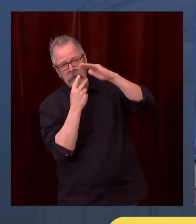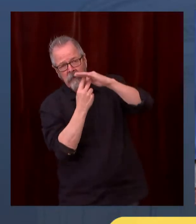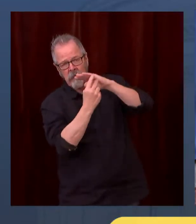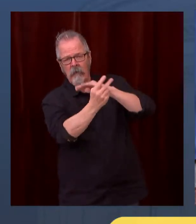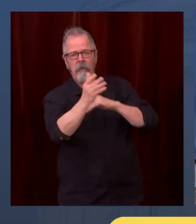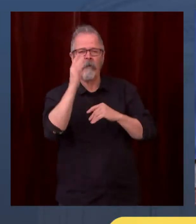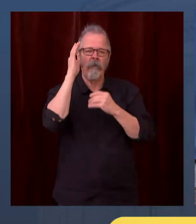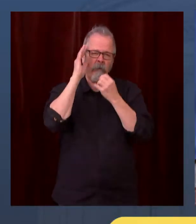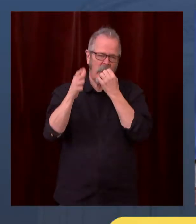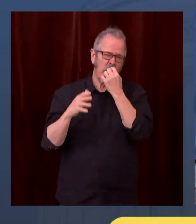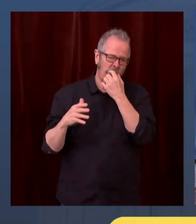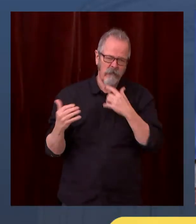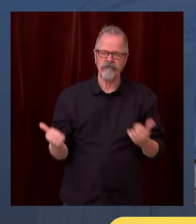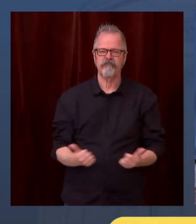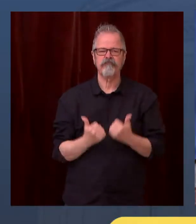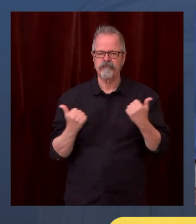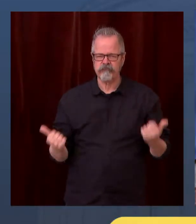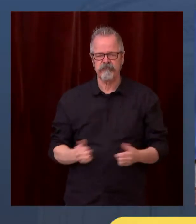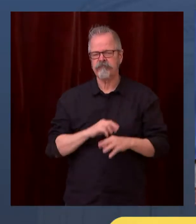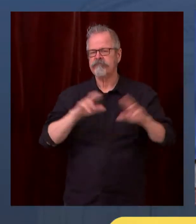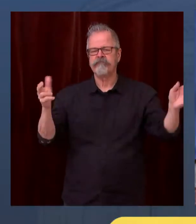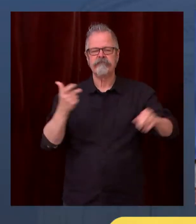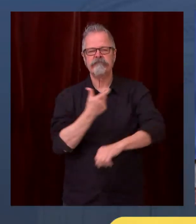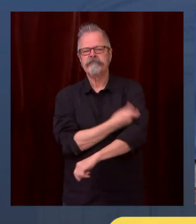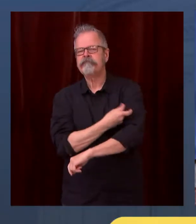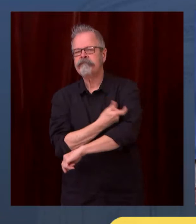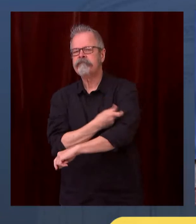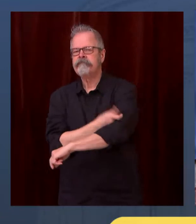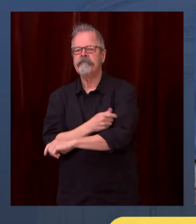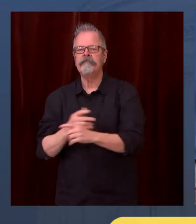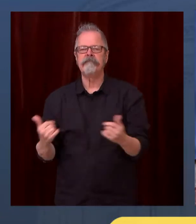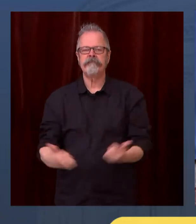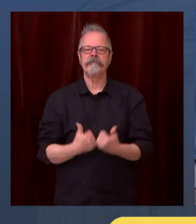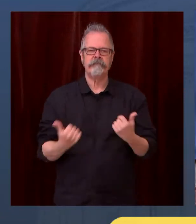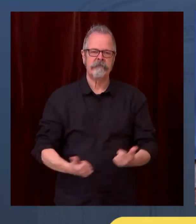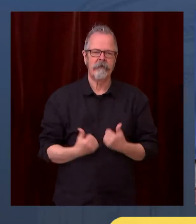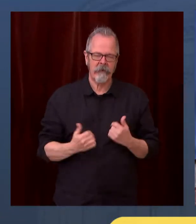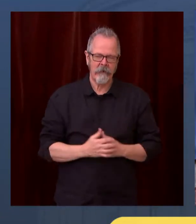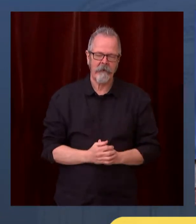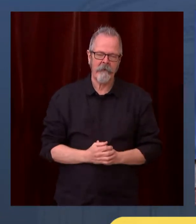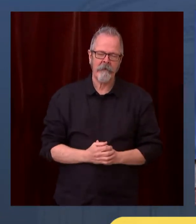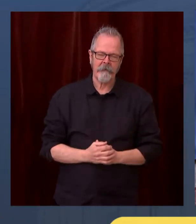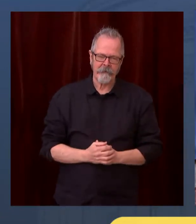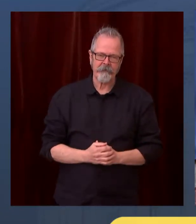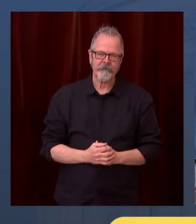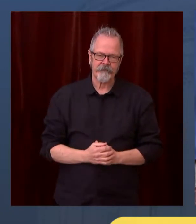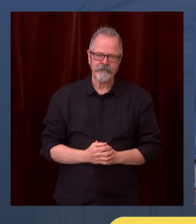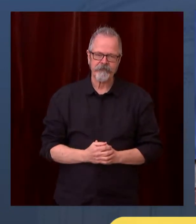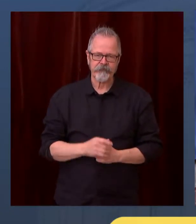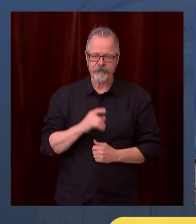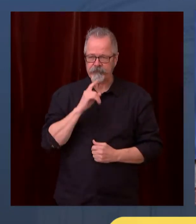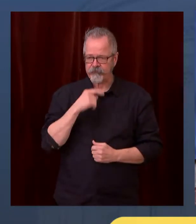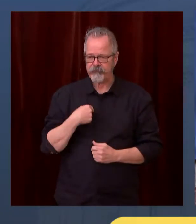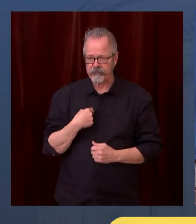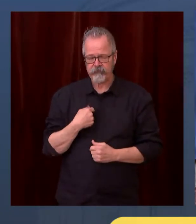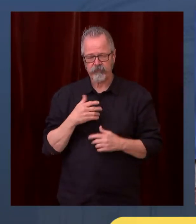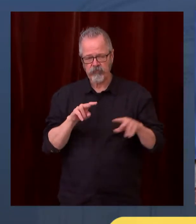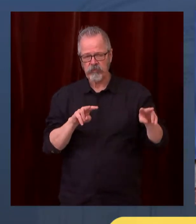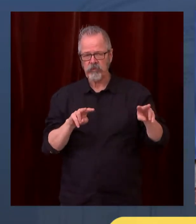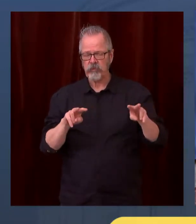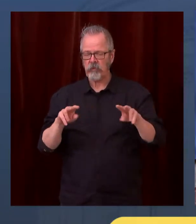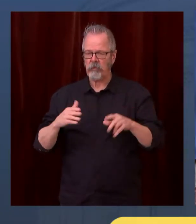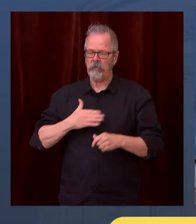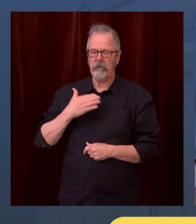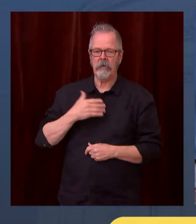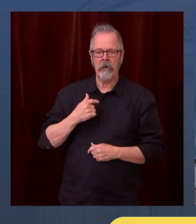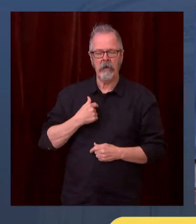to get them into arms as quickly as humanly possible. So I'm really pleased about developing that. I want to thank everybody who's been